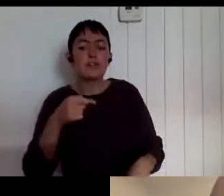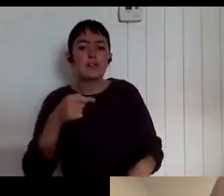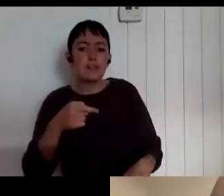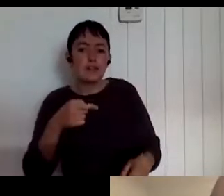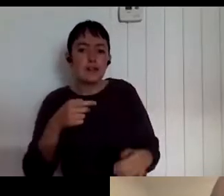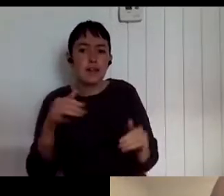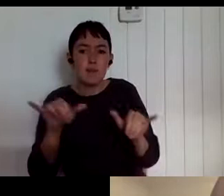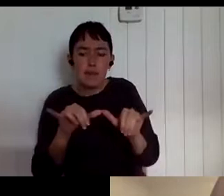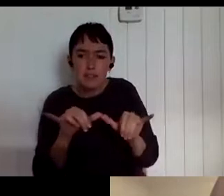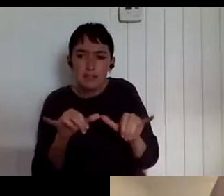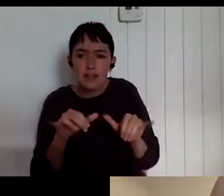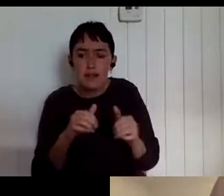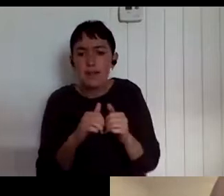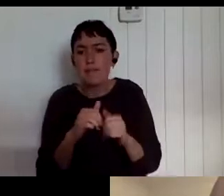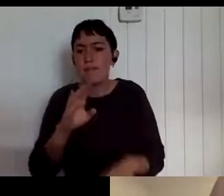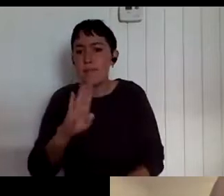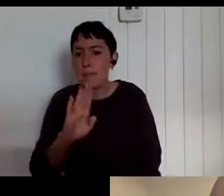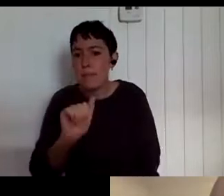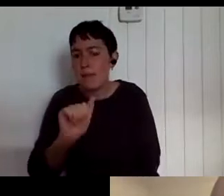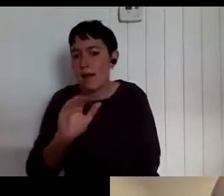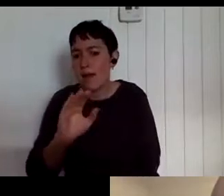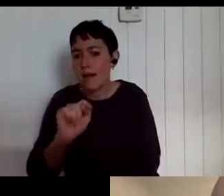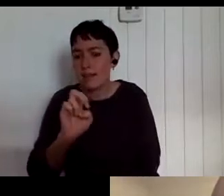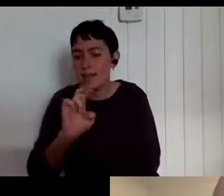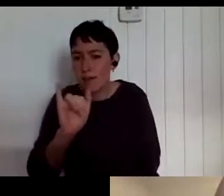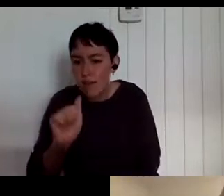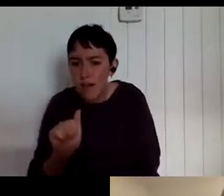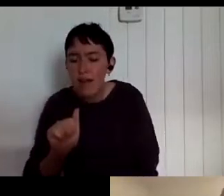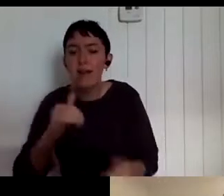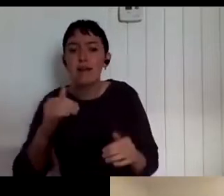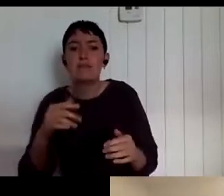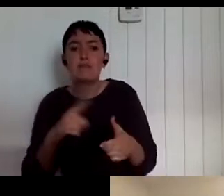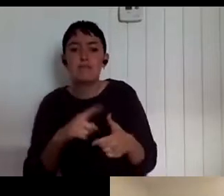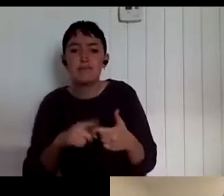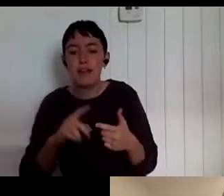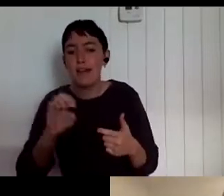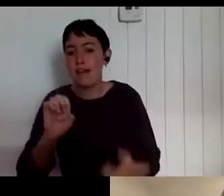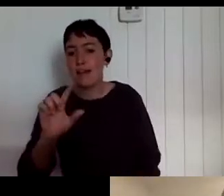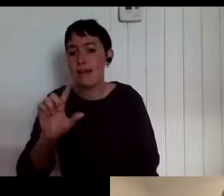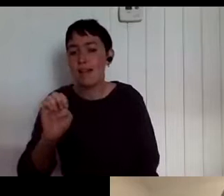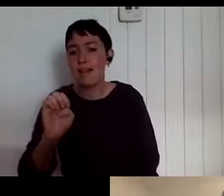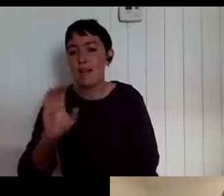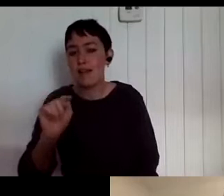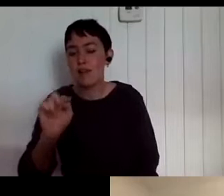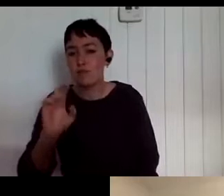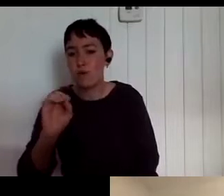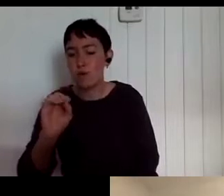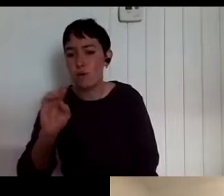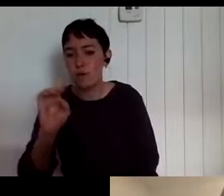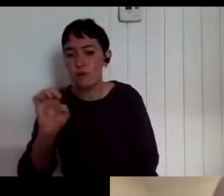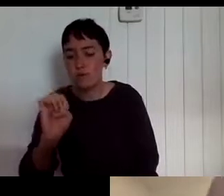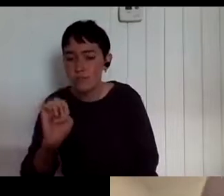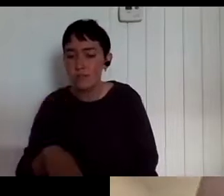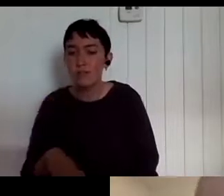each other and also to, I guess, hurt you when you get an infection. So we amongst the electrochemistry group